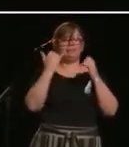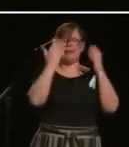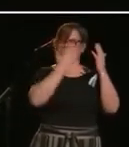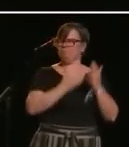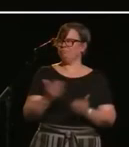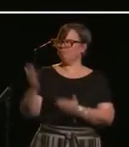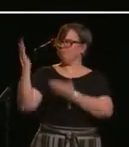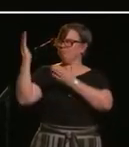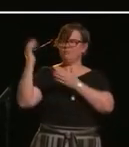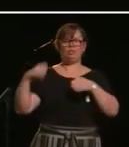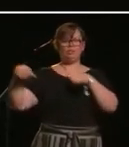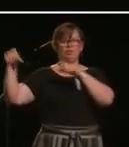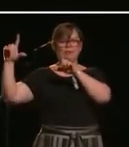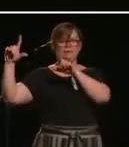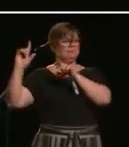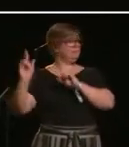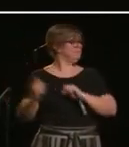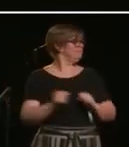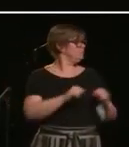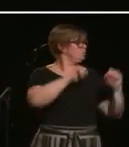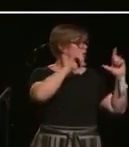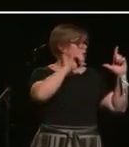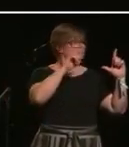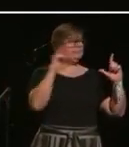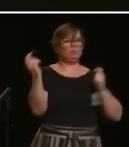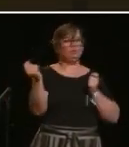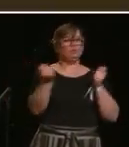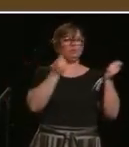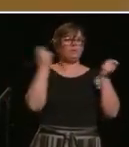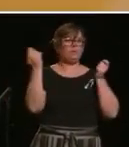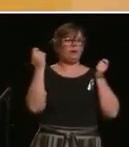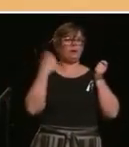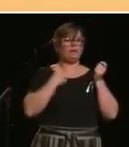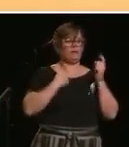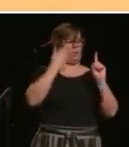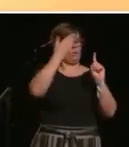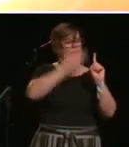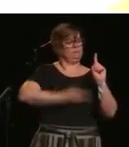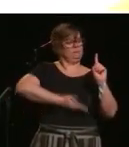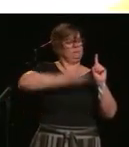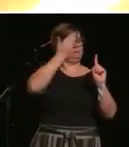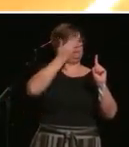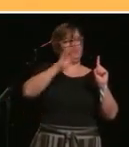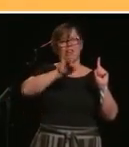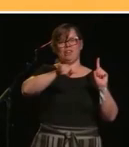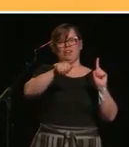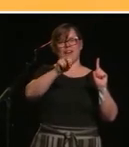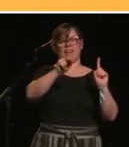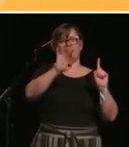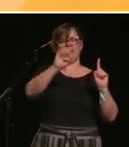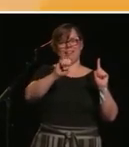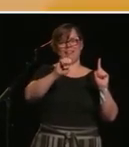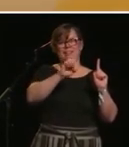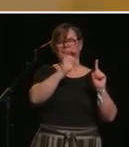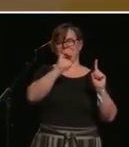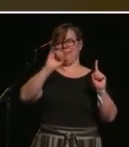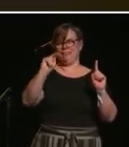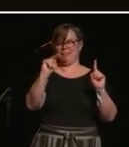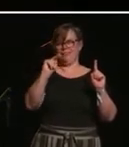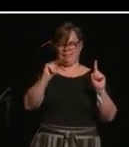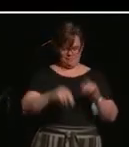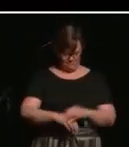the screens to celebrate the one and only Janis Ian.